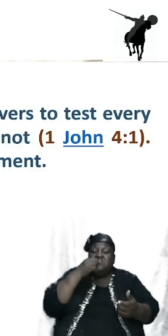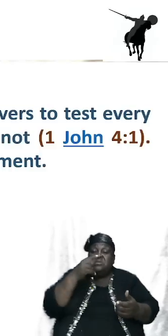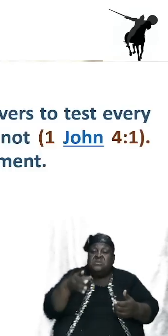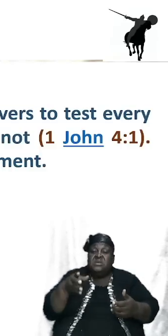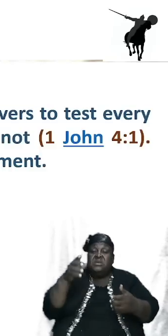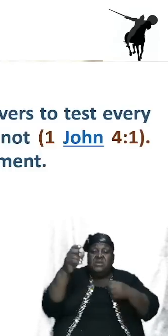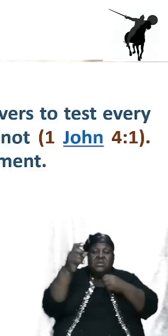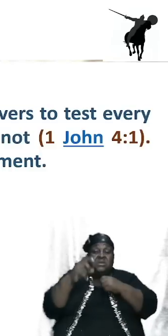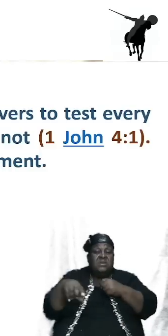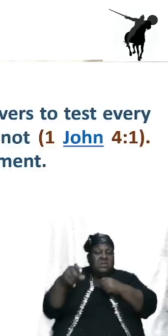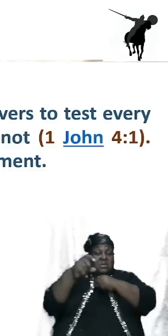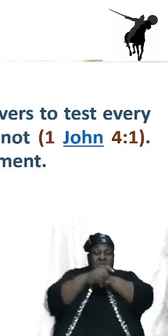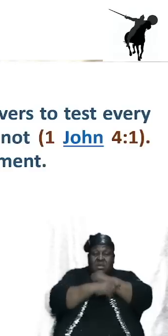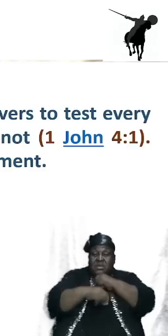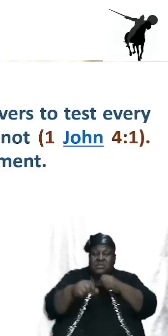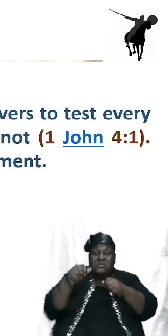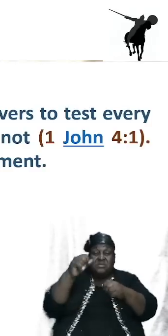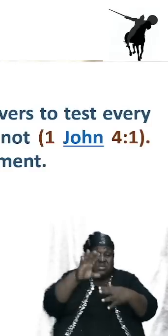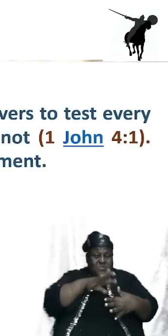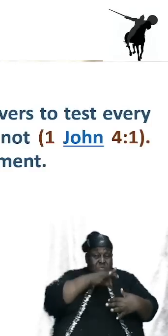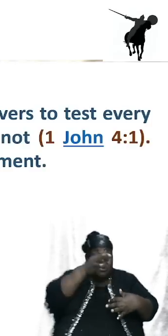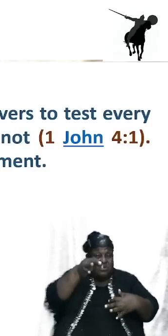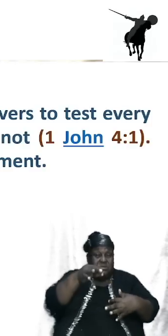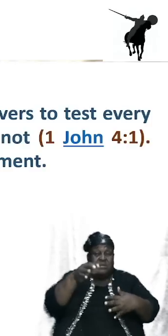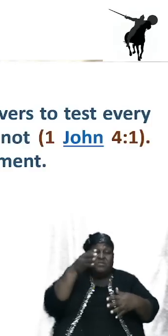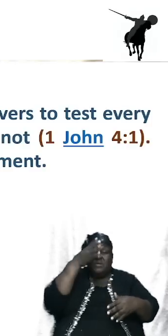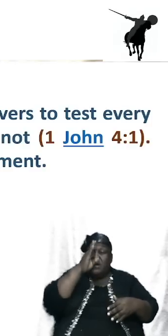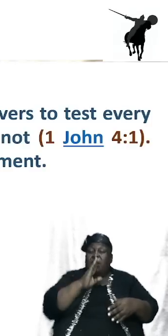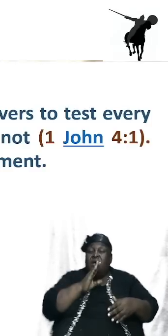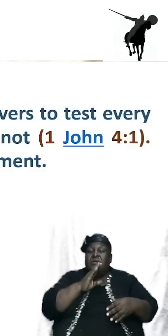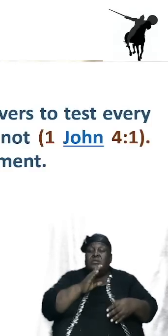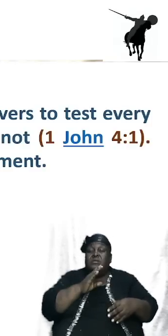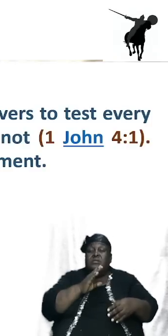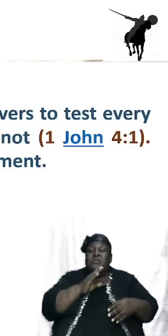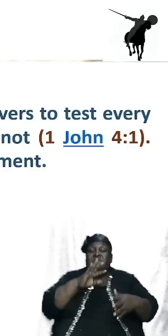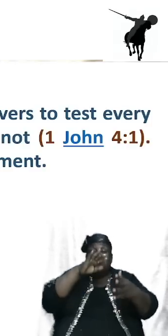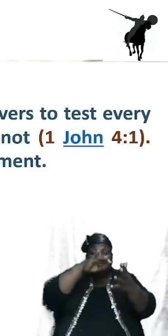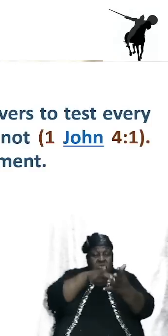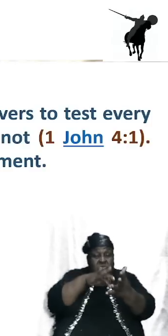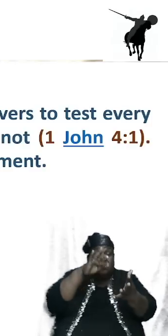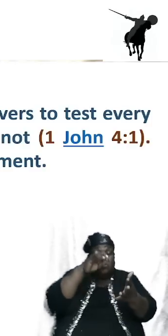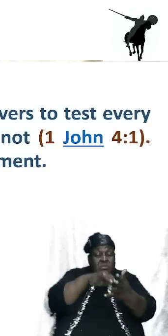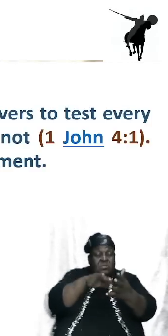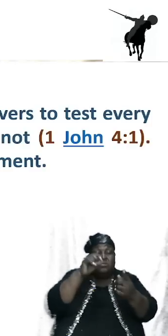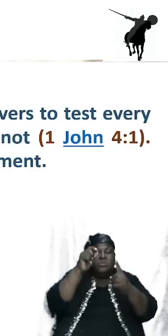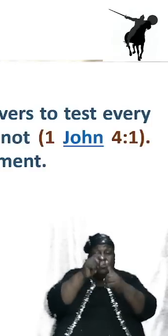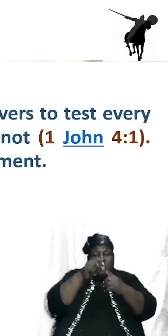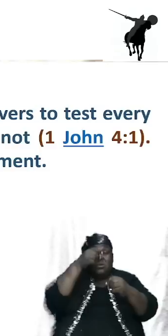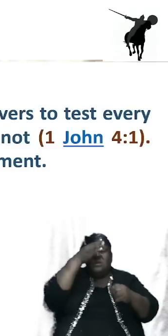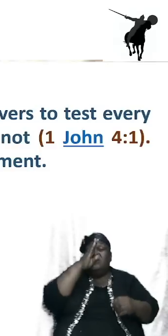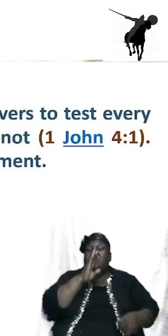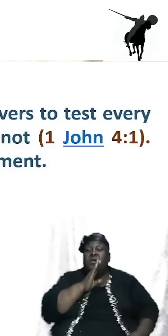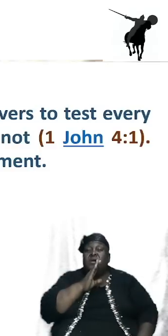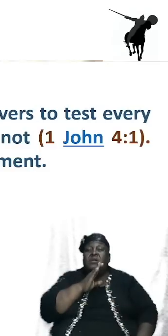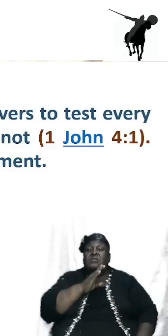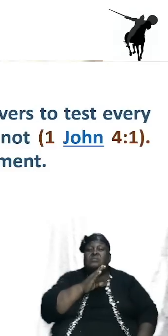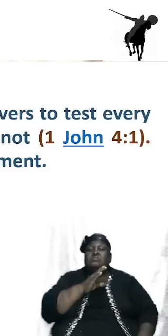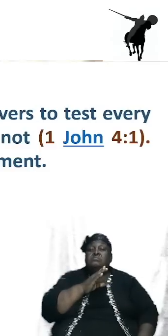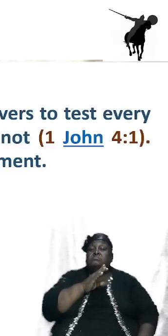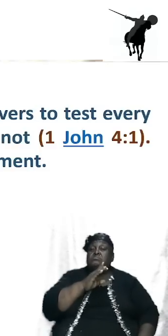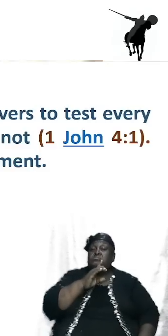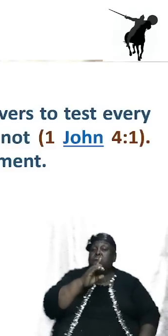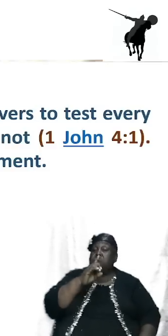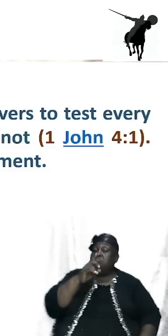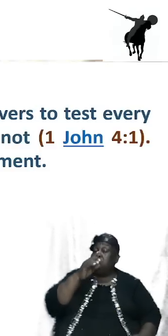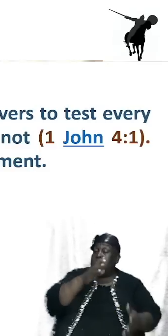How do we test the teaching? Get back to the word of God. If a man said there are three gods and the Bible said there is one, then something we can't listen to